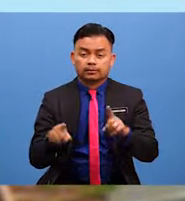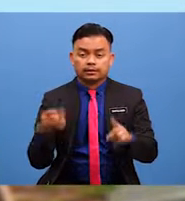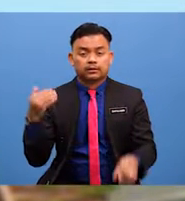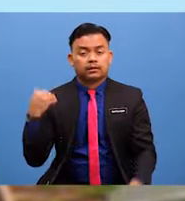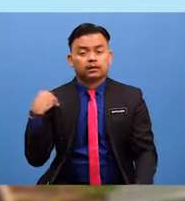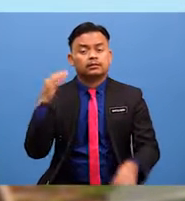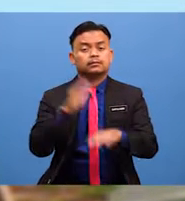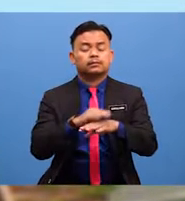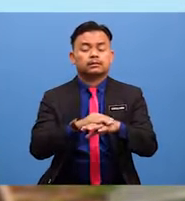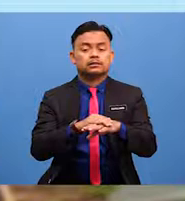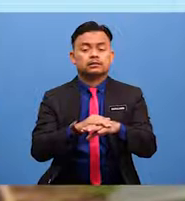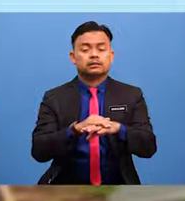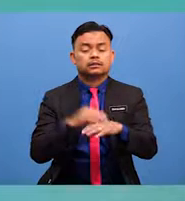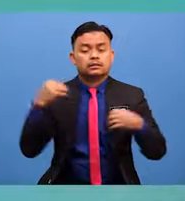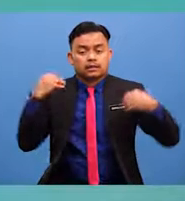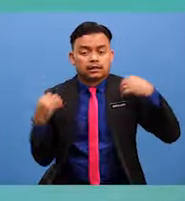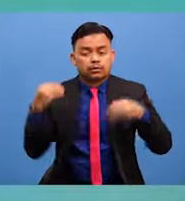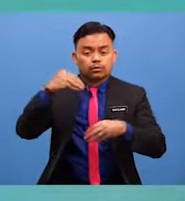as endangered species.